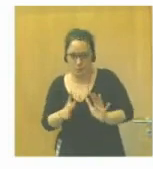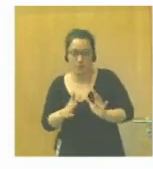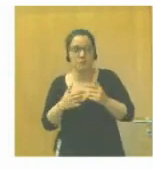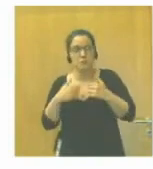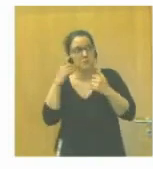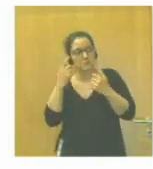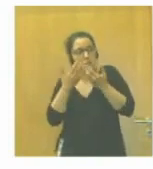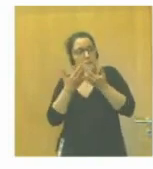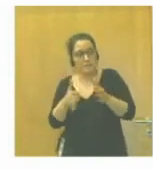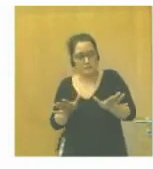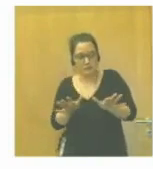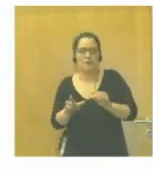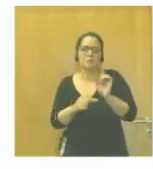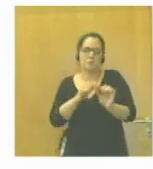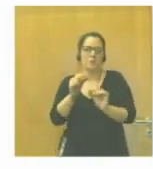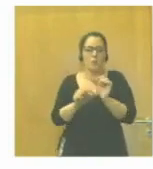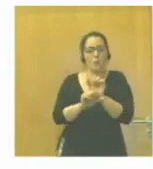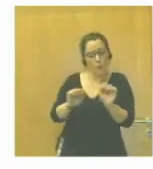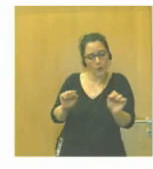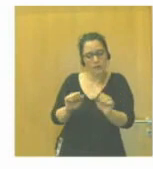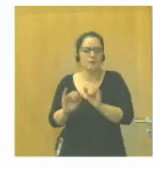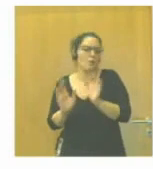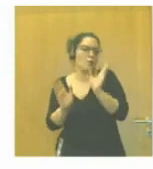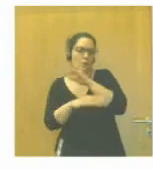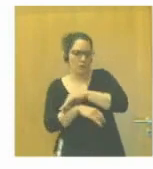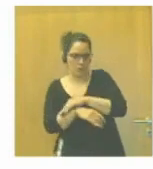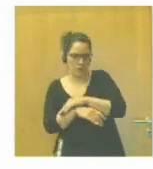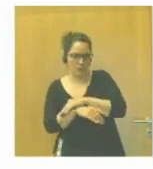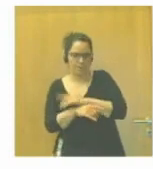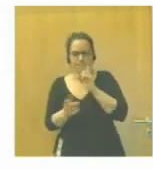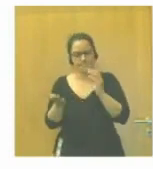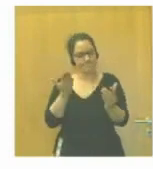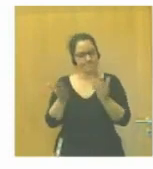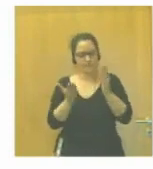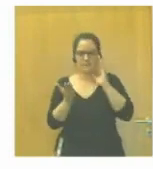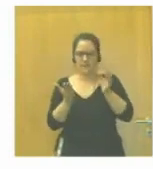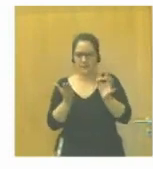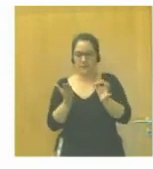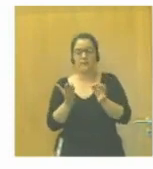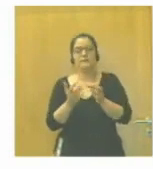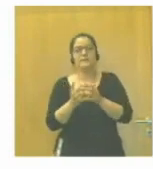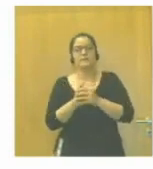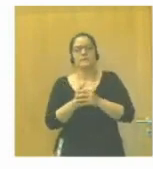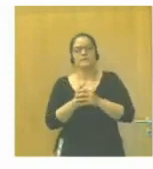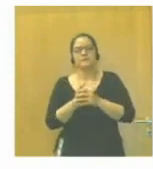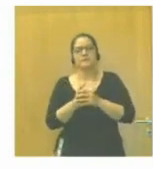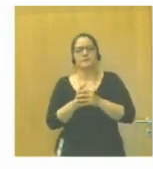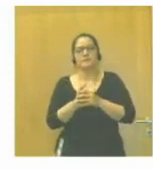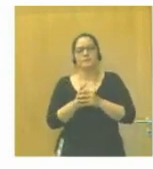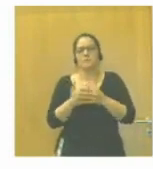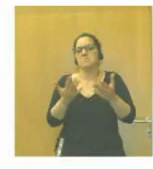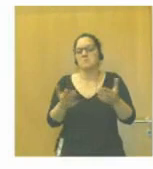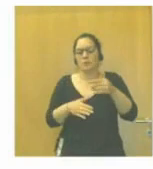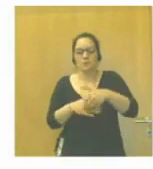the resources to do? What do you have the capacity to do? Where is your leadership? Who's going to be the face of this initiative? And who's going to be